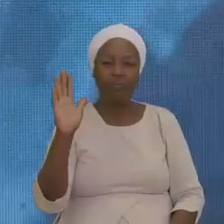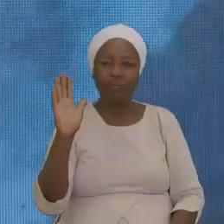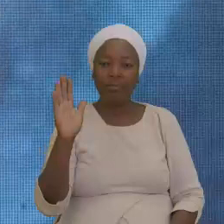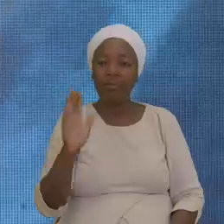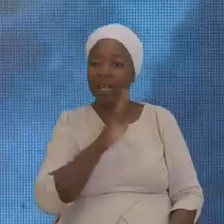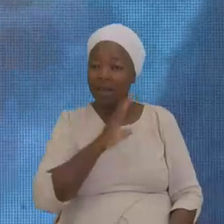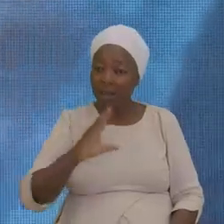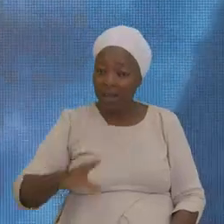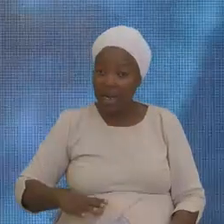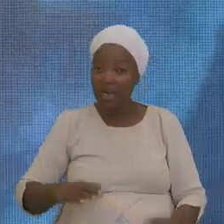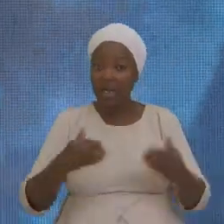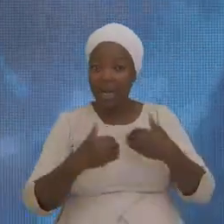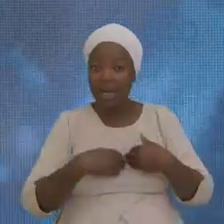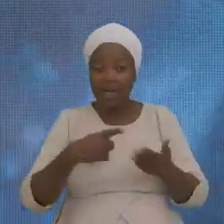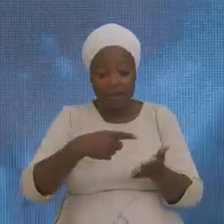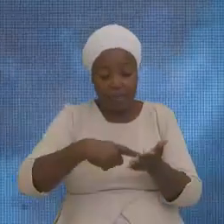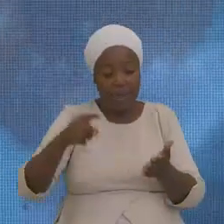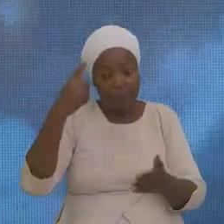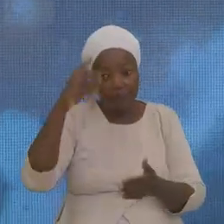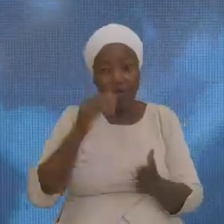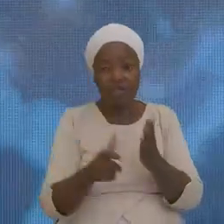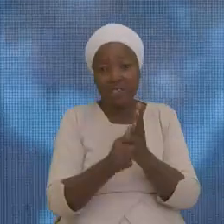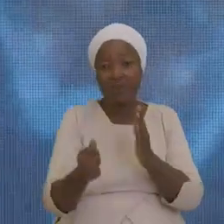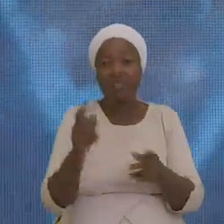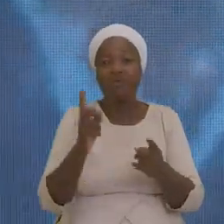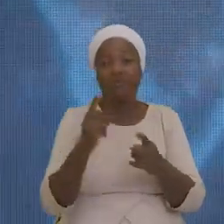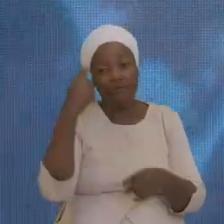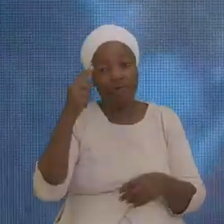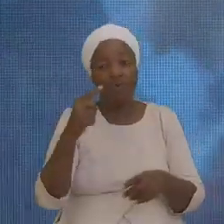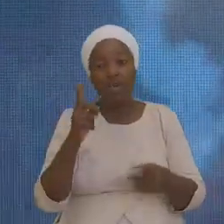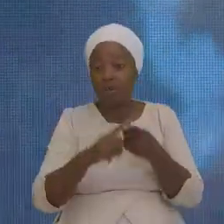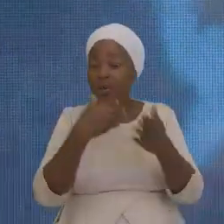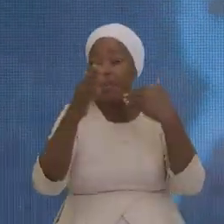Christ has paid for your ticket to heaven.